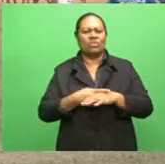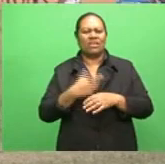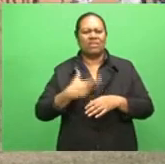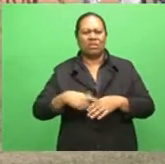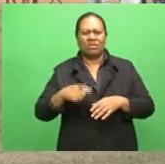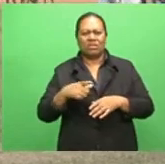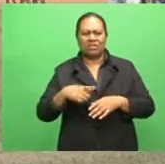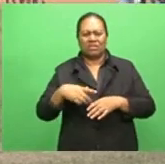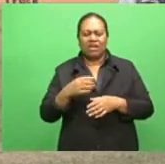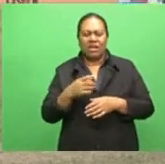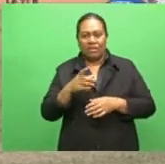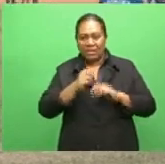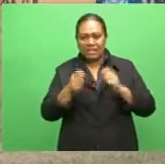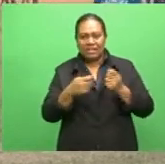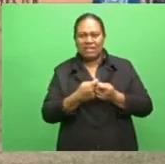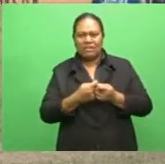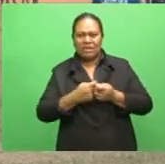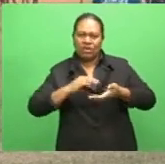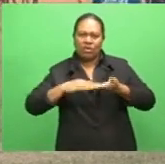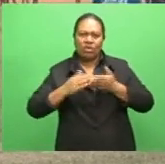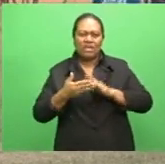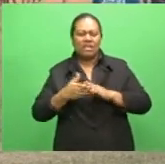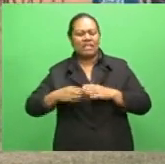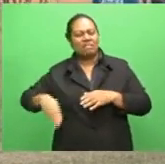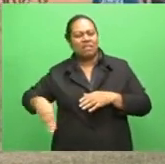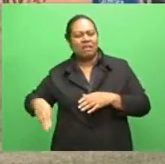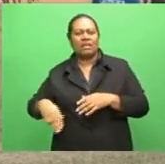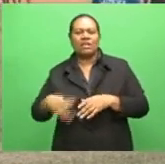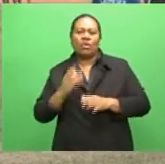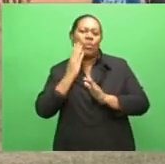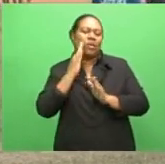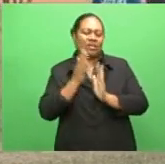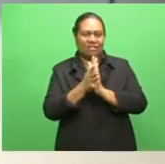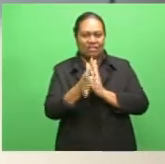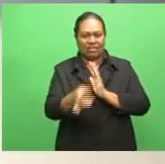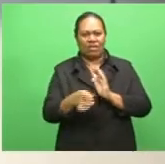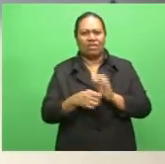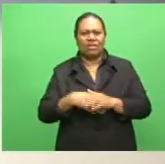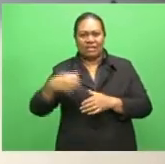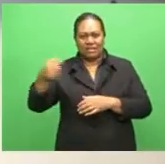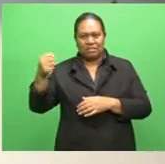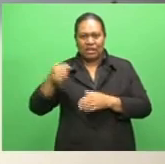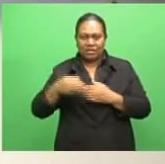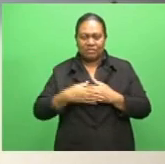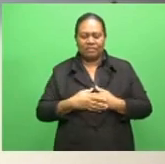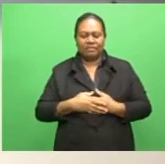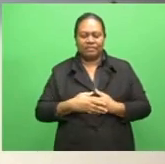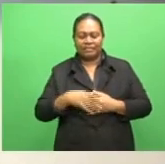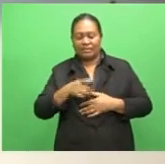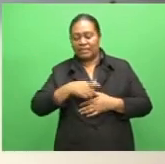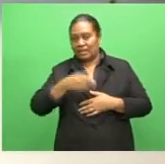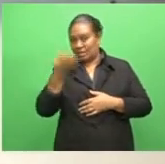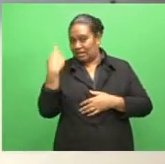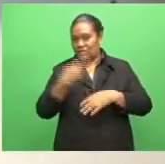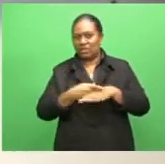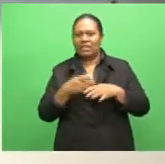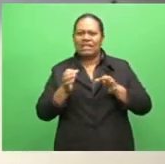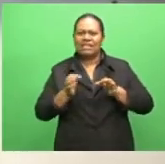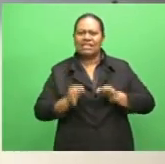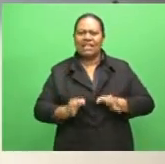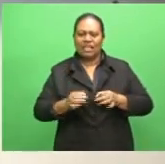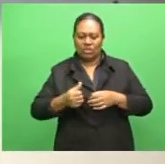elders, NGOs and community members when they appealed their suspensions. We decided last week that we'll allow